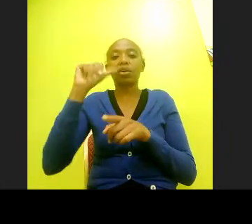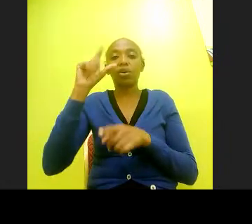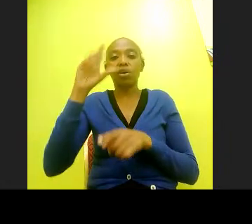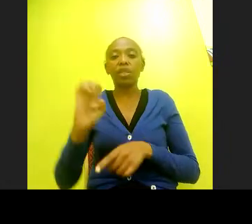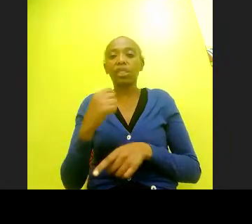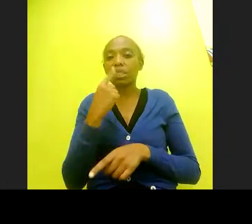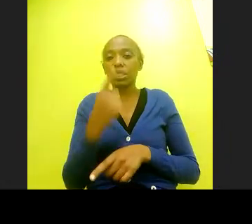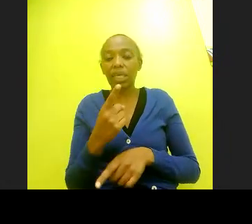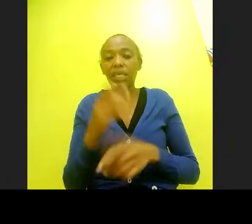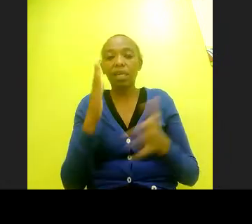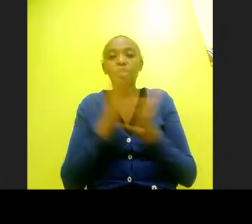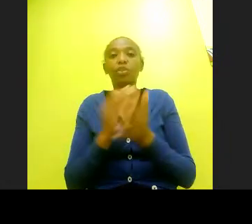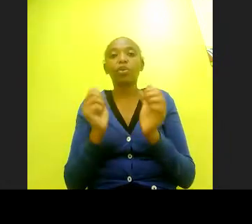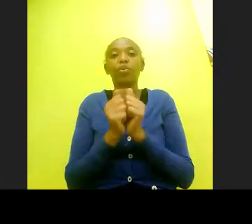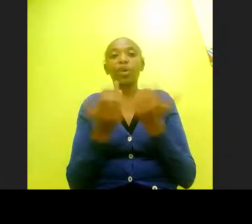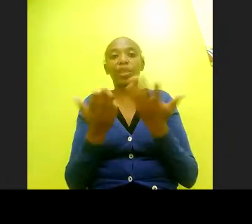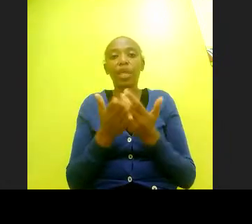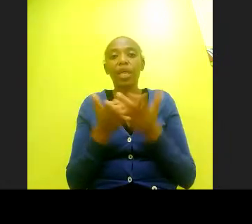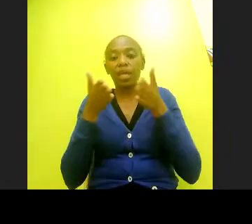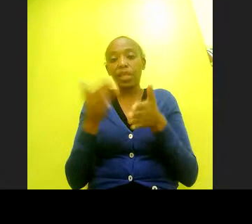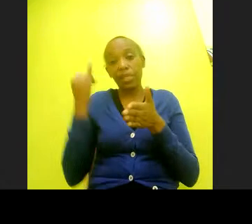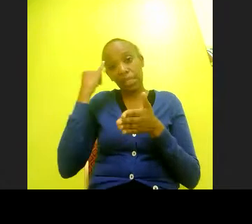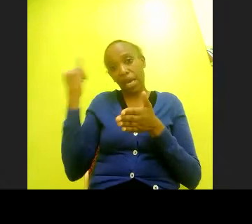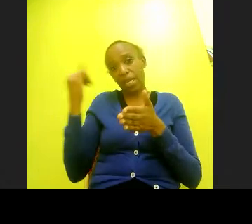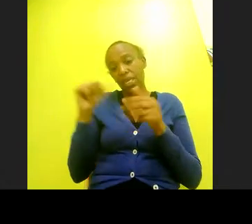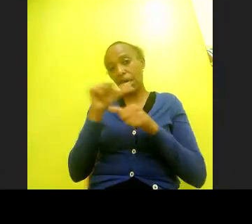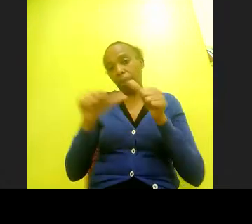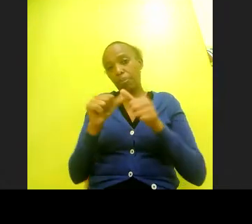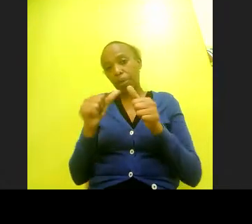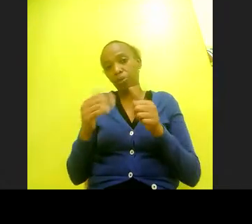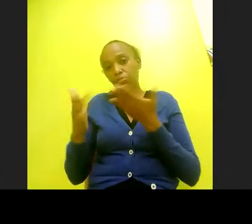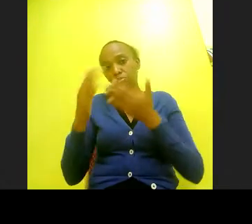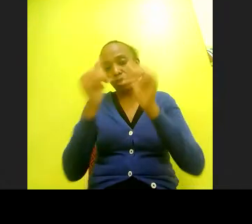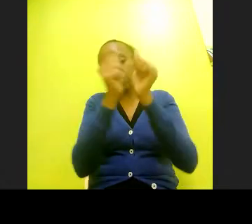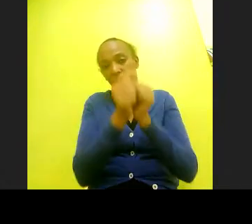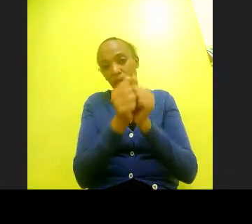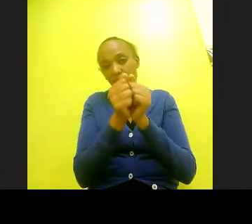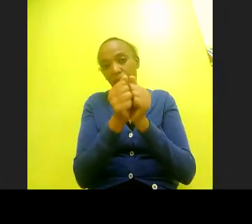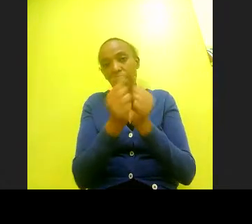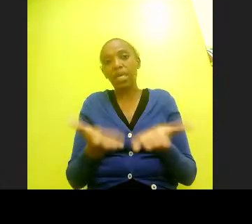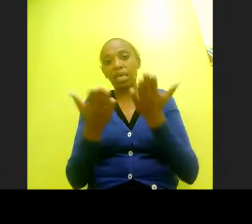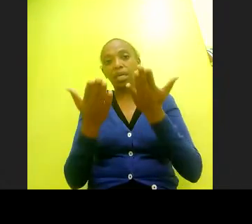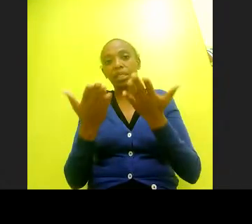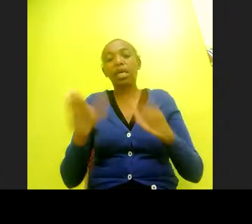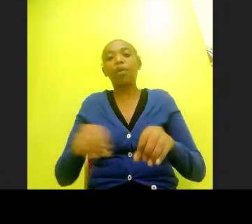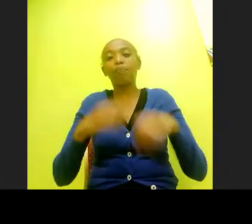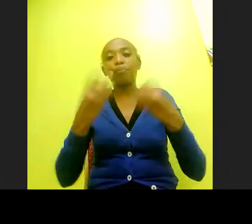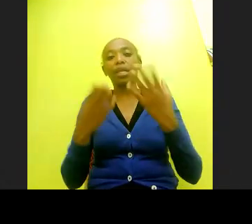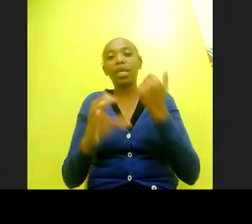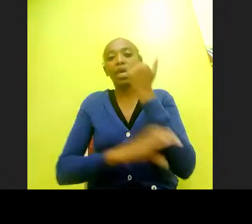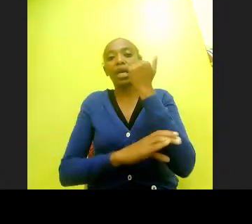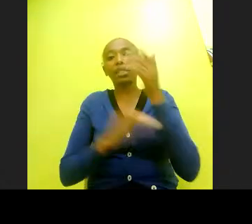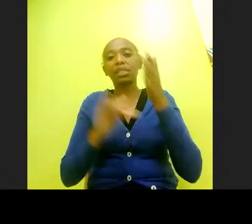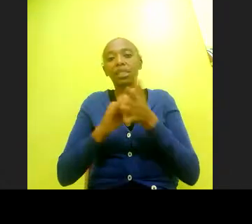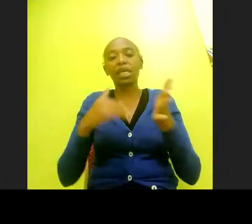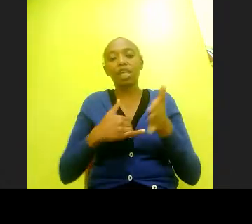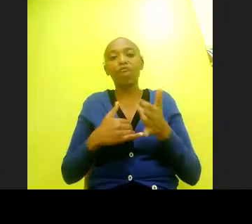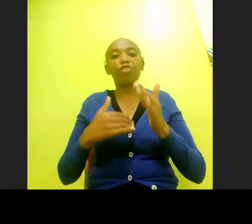with this idea of putting together, increasing the number of countries that have a comprehensive set of